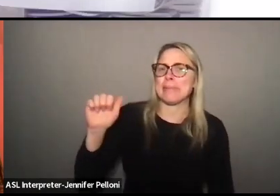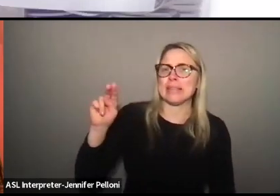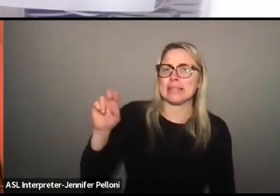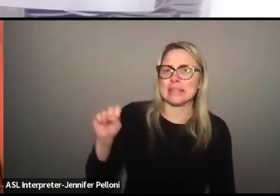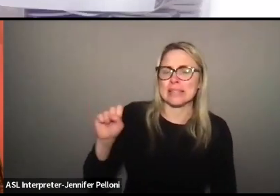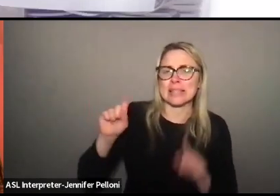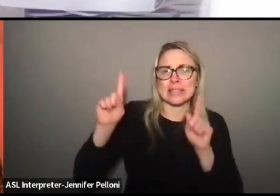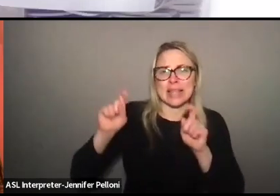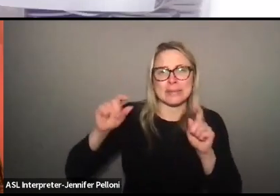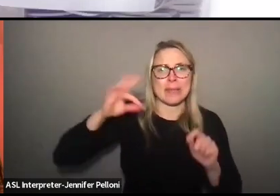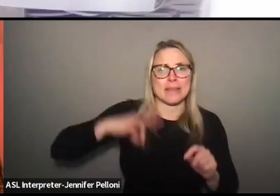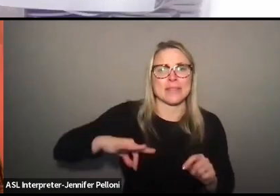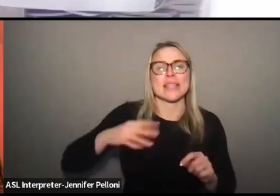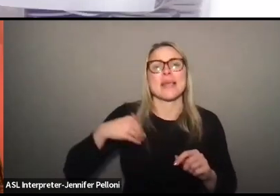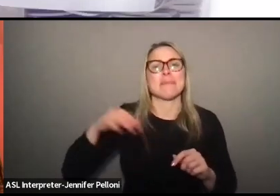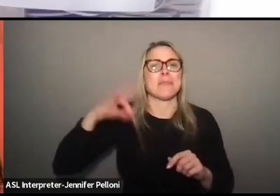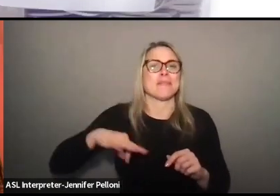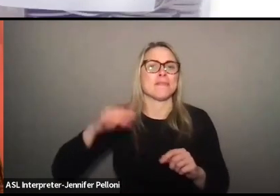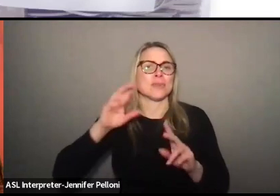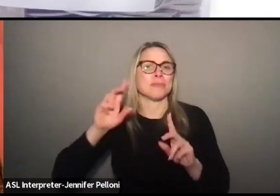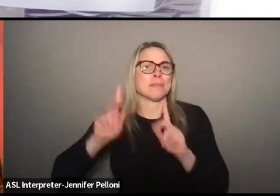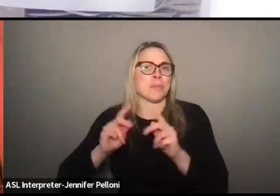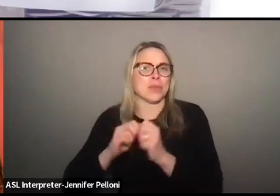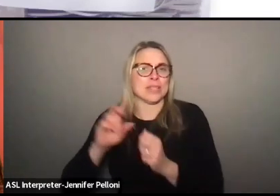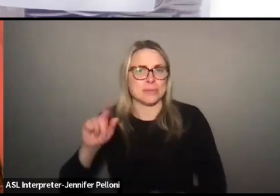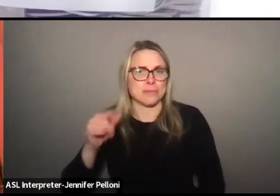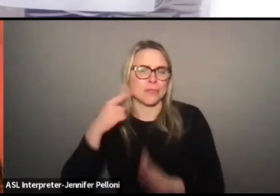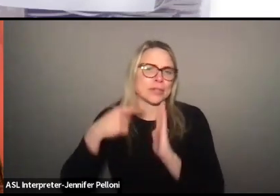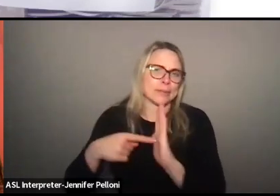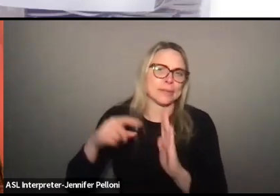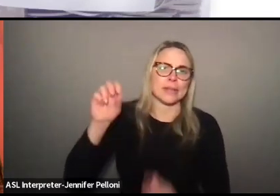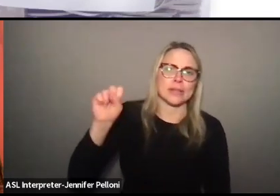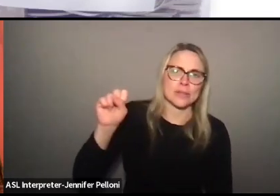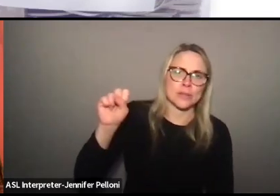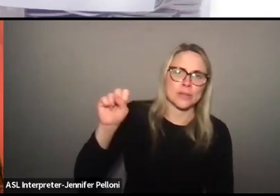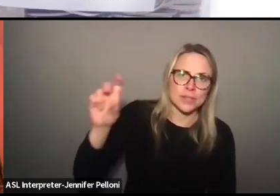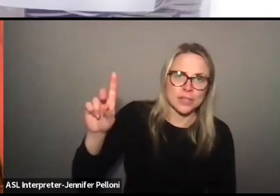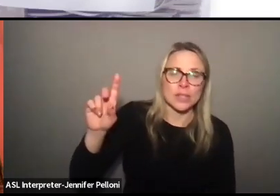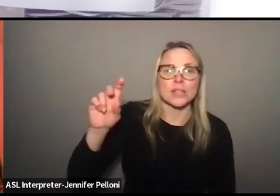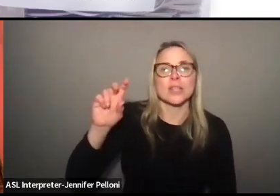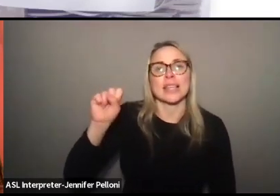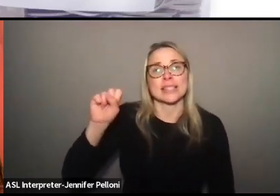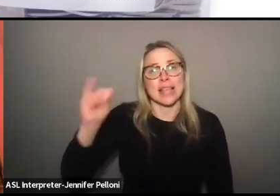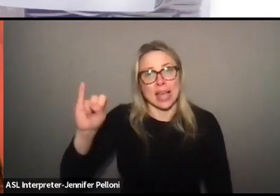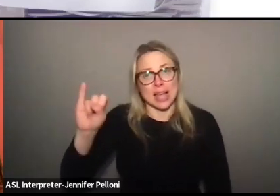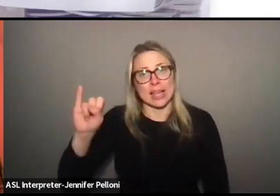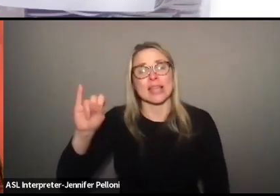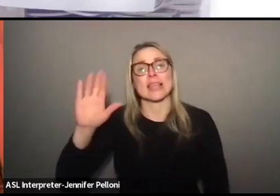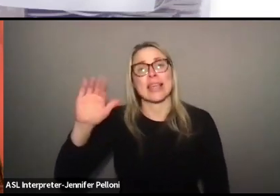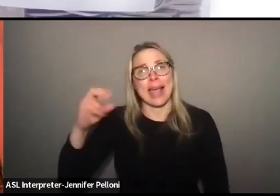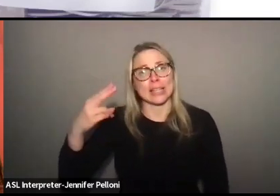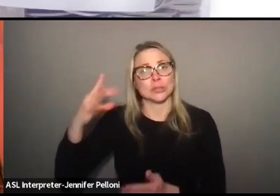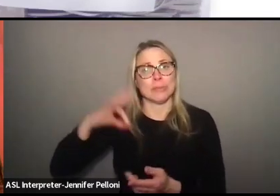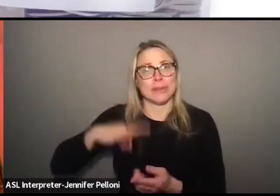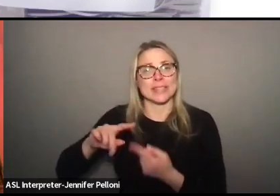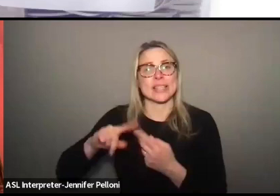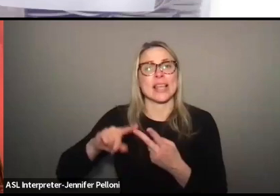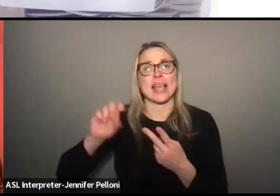and benefits for people with disabilities, such as Social Security SSI cash benefits and